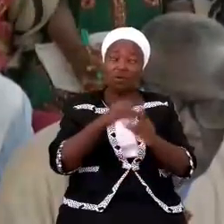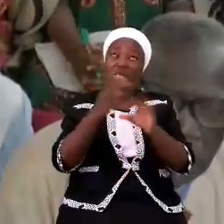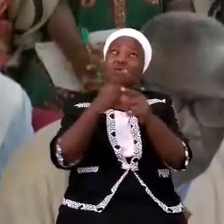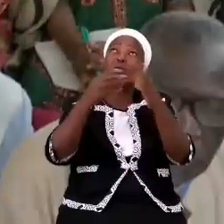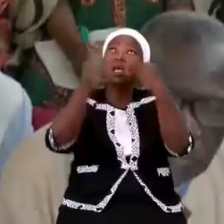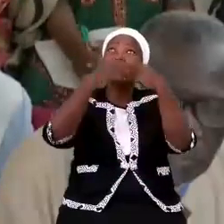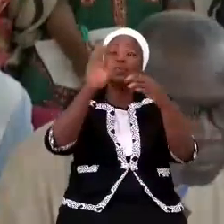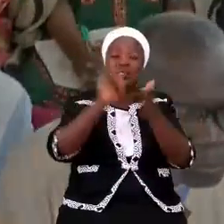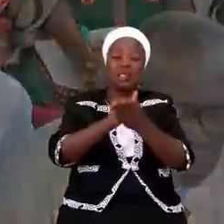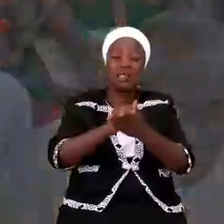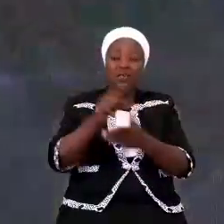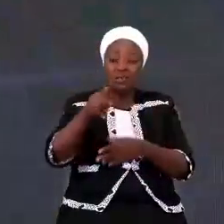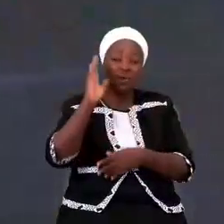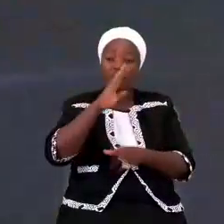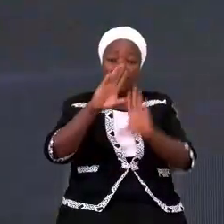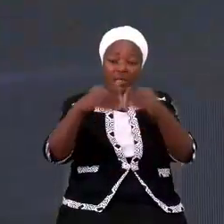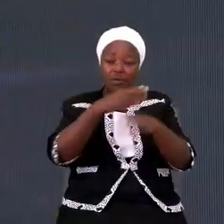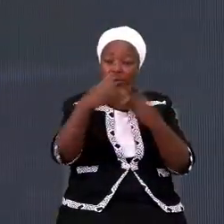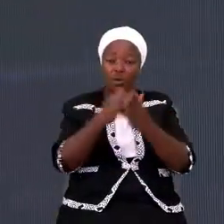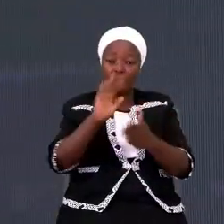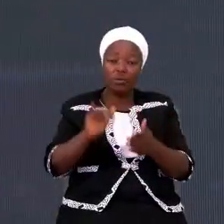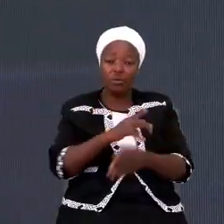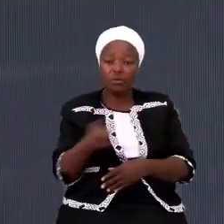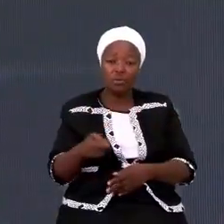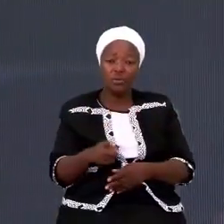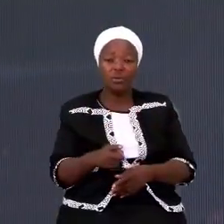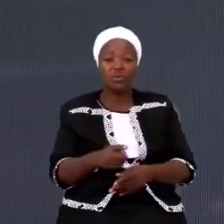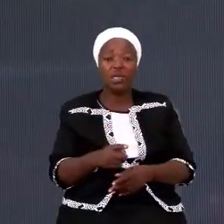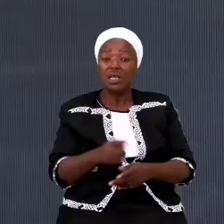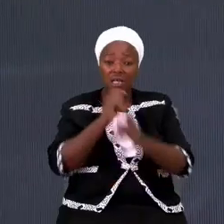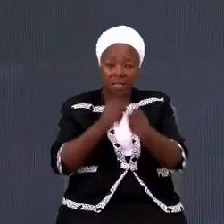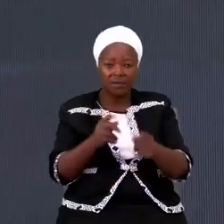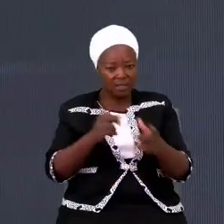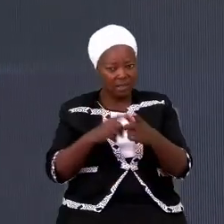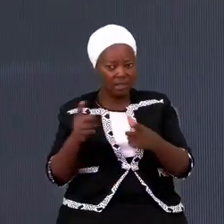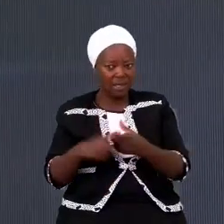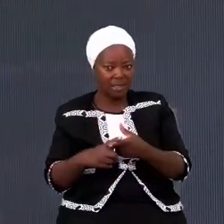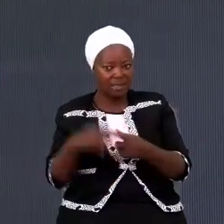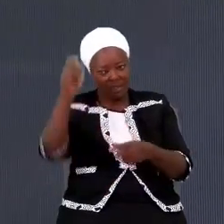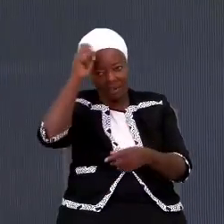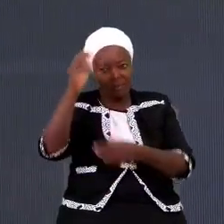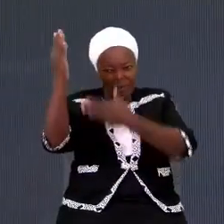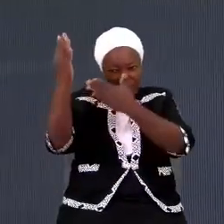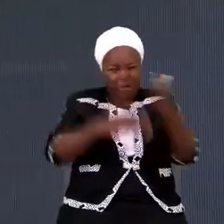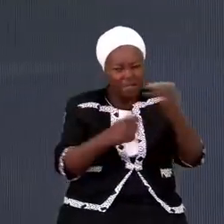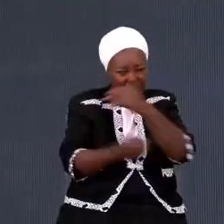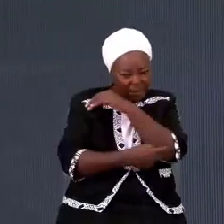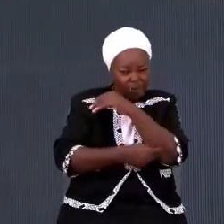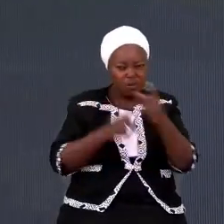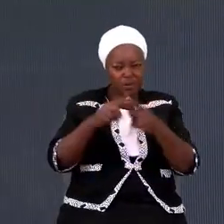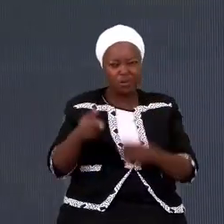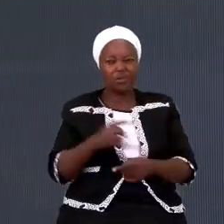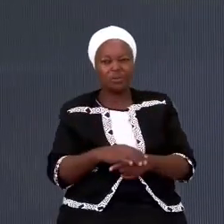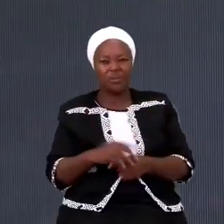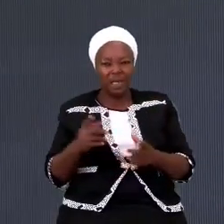the man. And that flashy lady dangling like this, like a modern day Jezebel. And he attracts